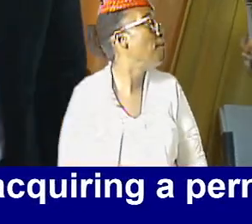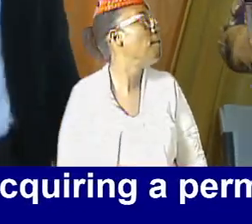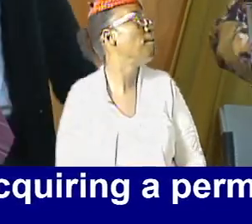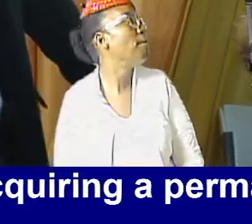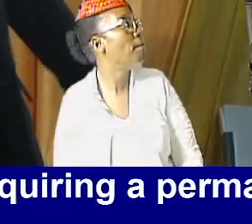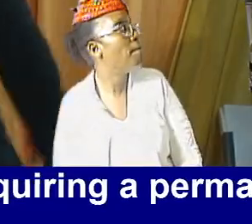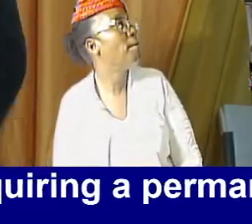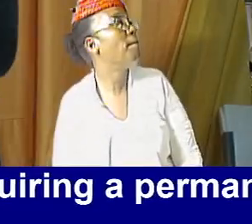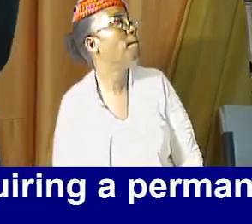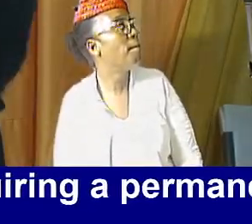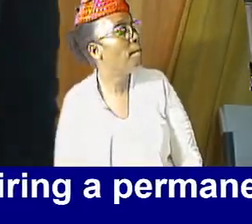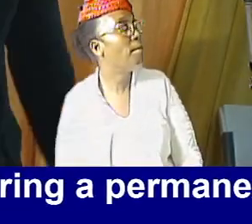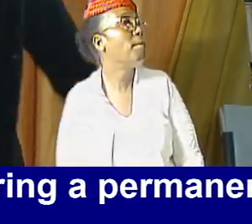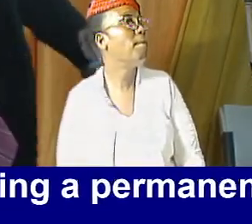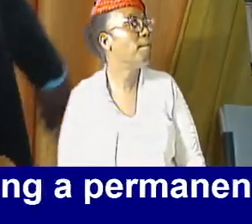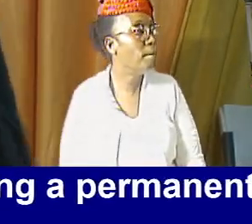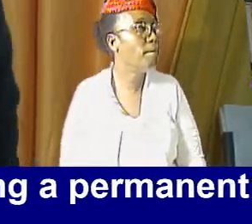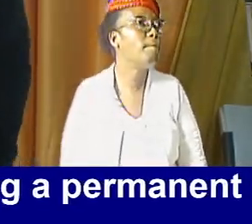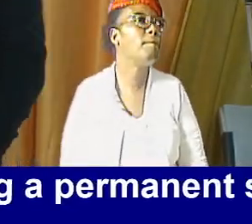sorrow,